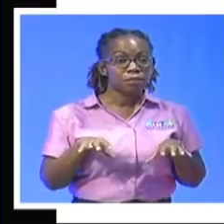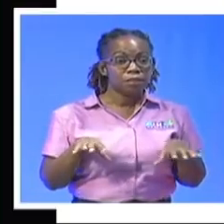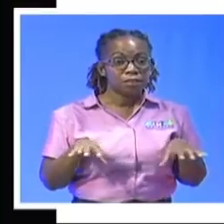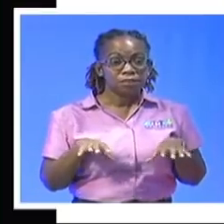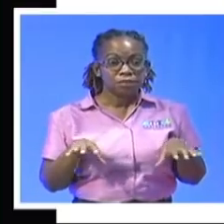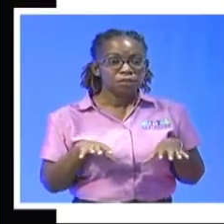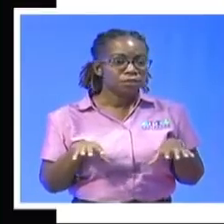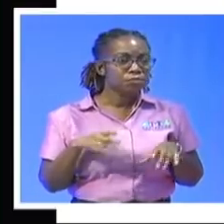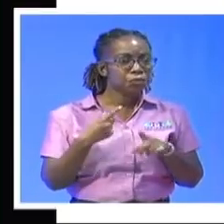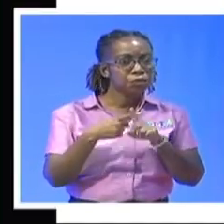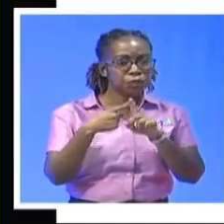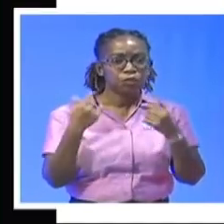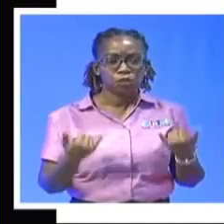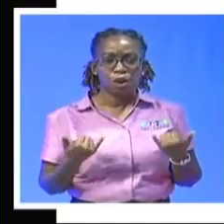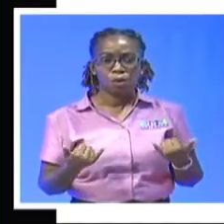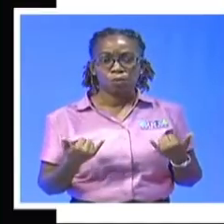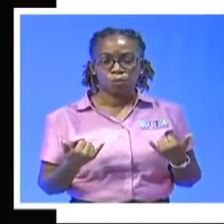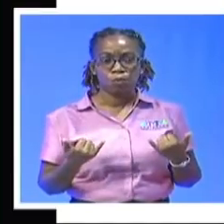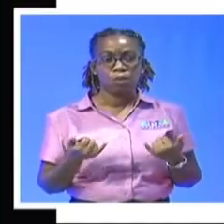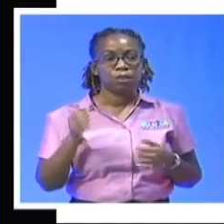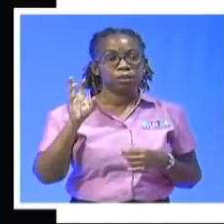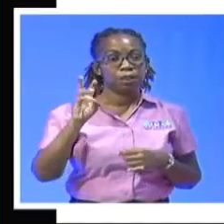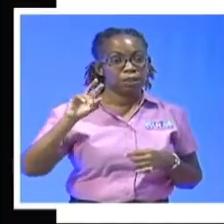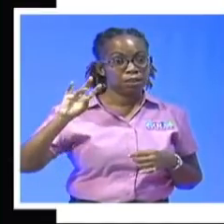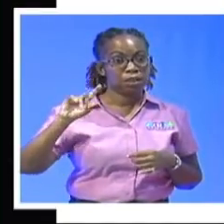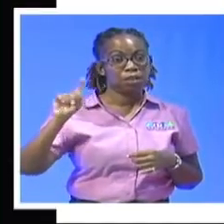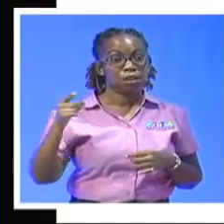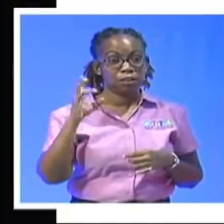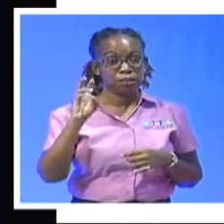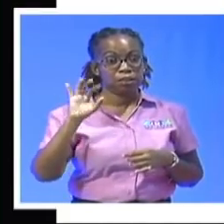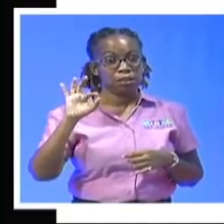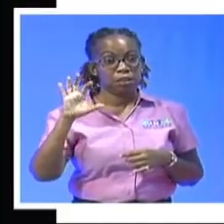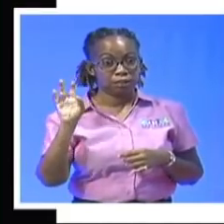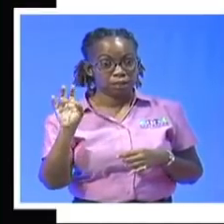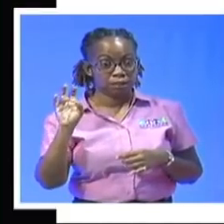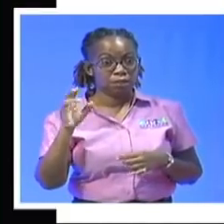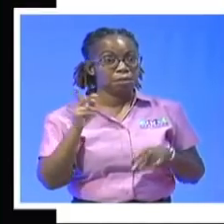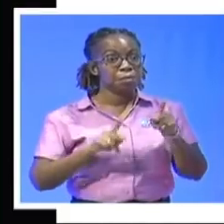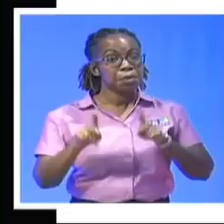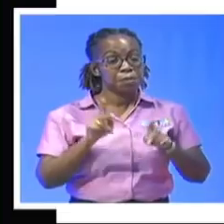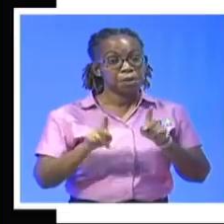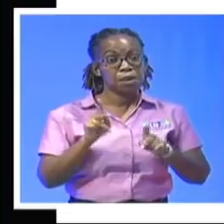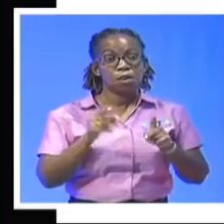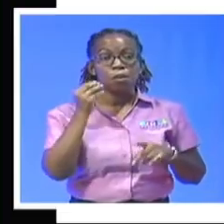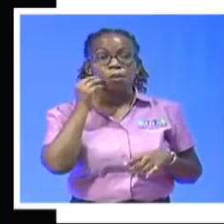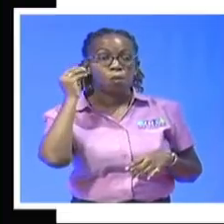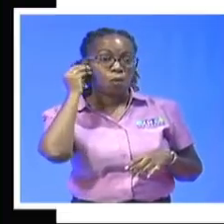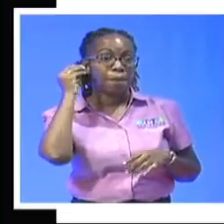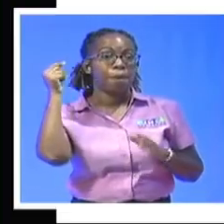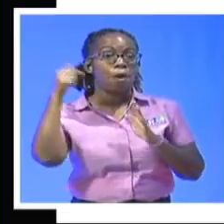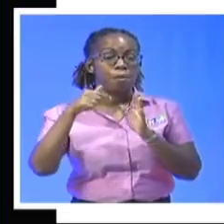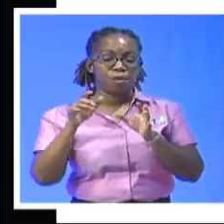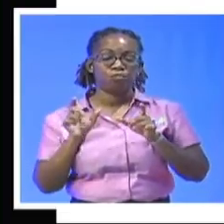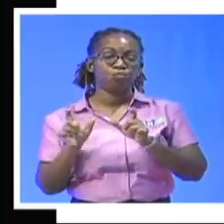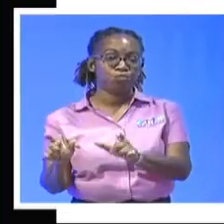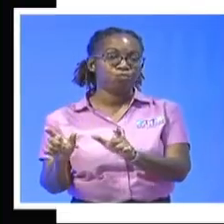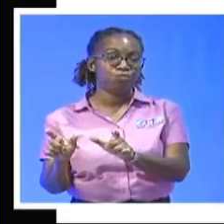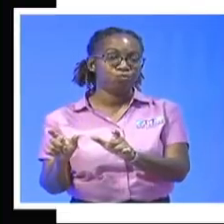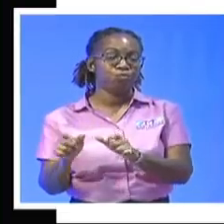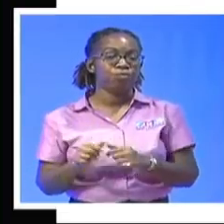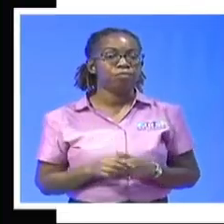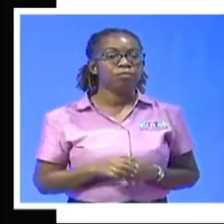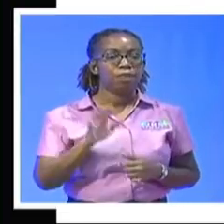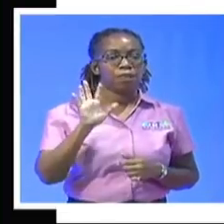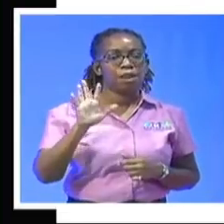down into 7,607 individuals who are in home self-isolation,